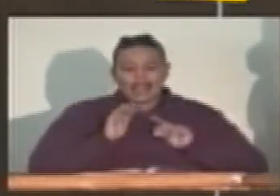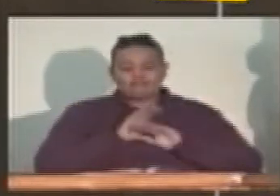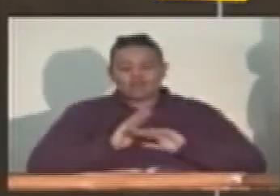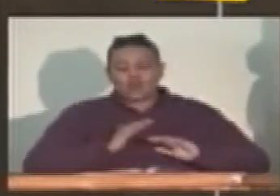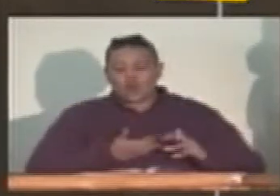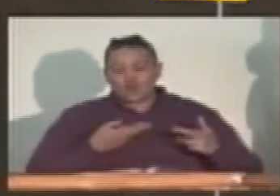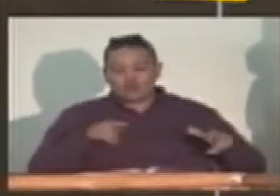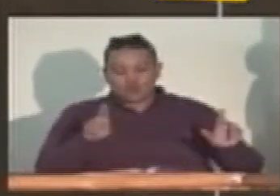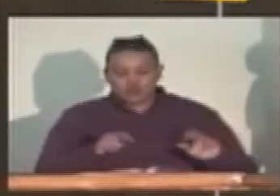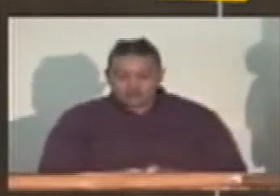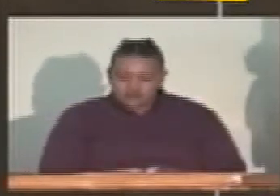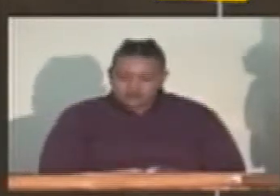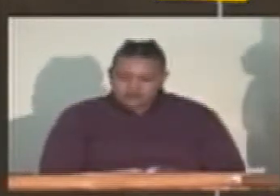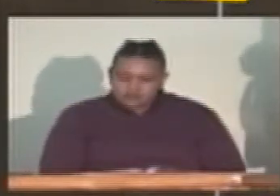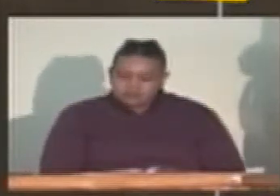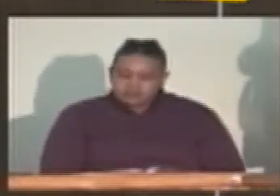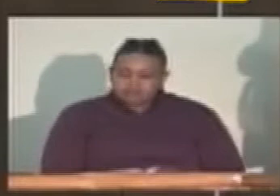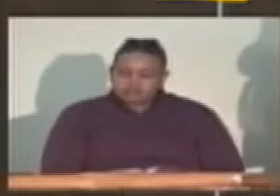roads.